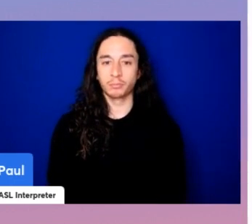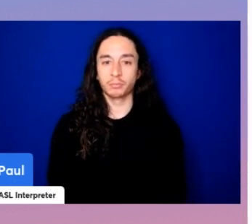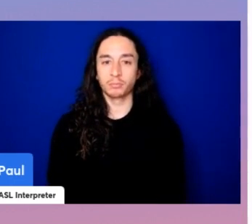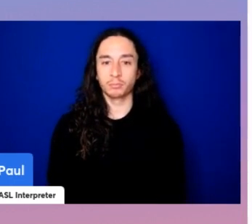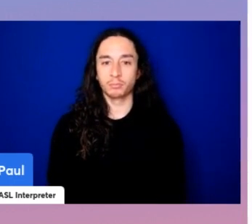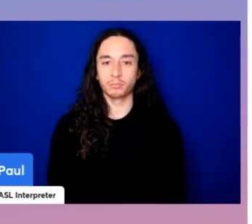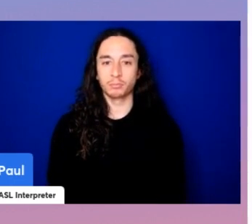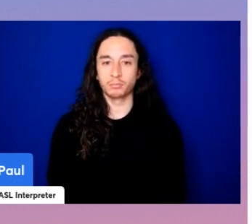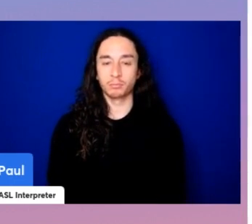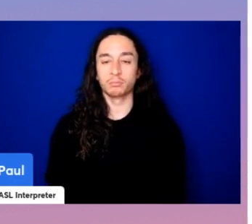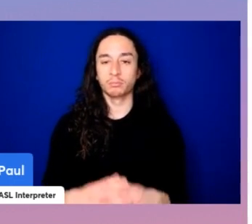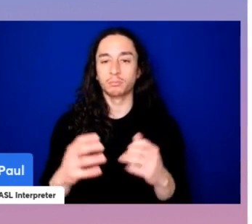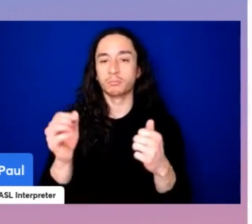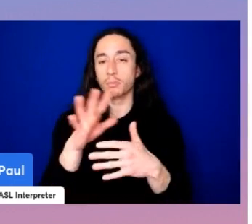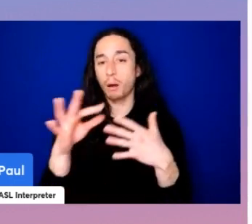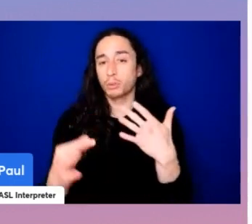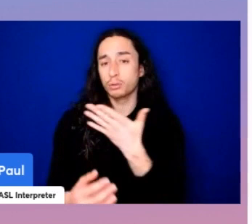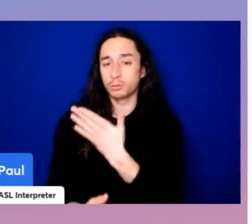options.